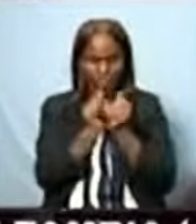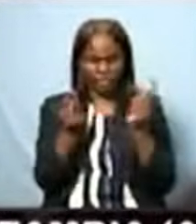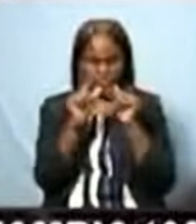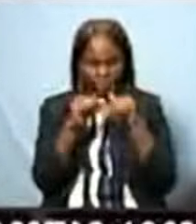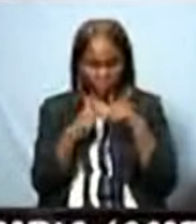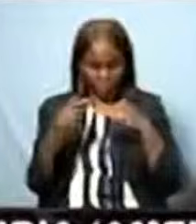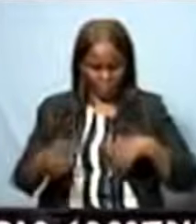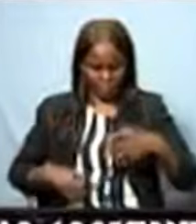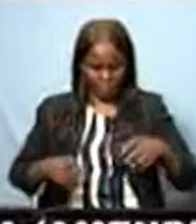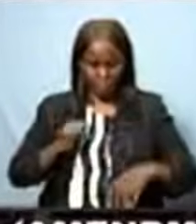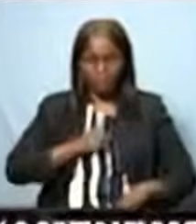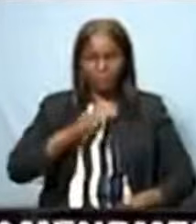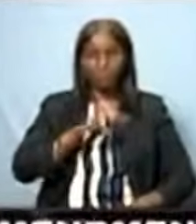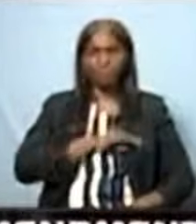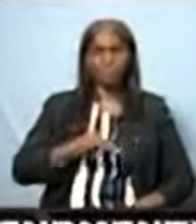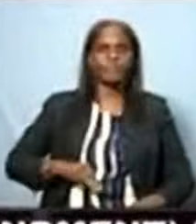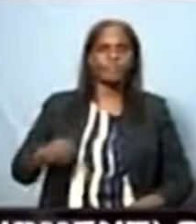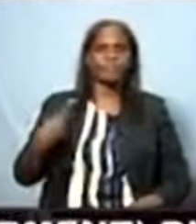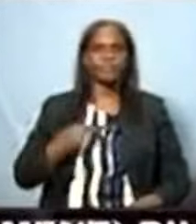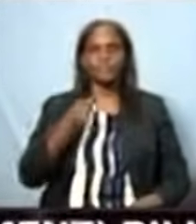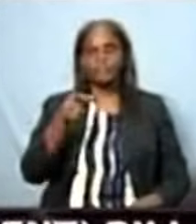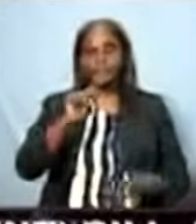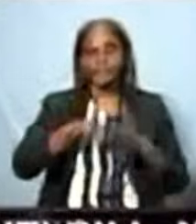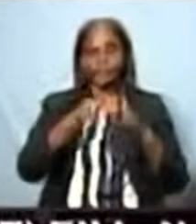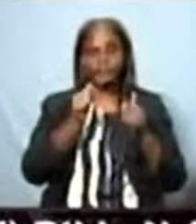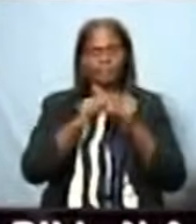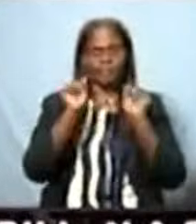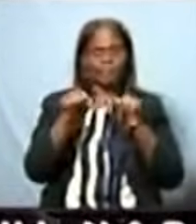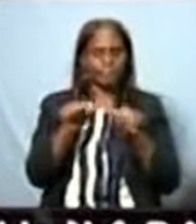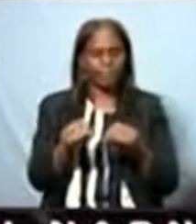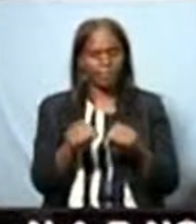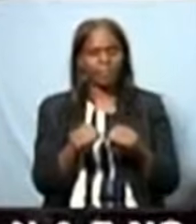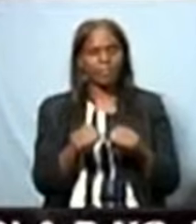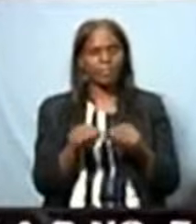are petitioned as members of parliament start with possibly